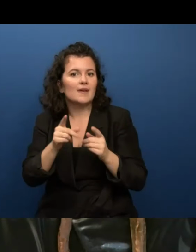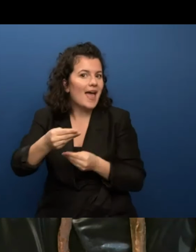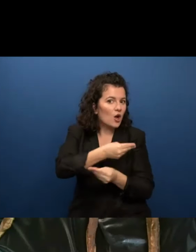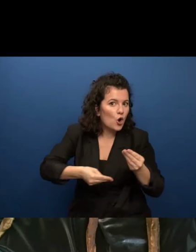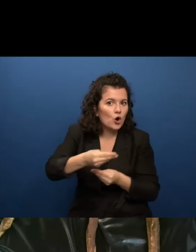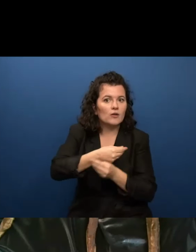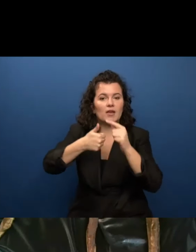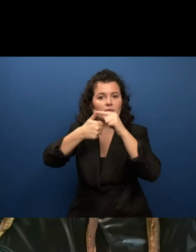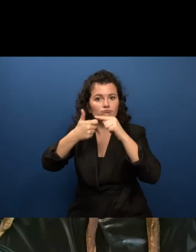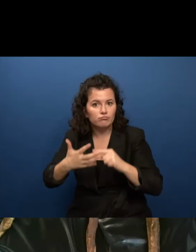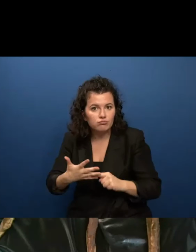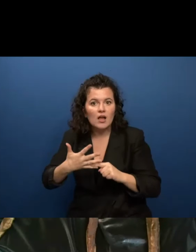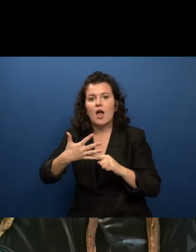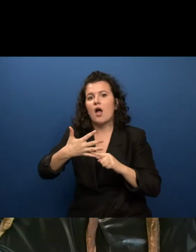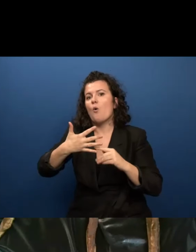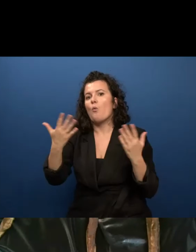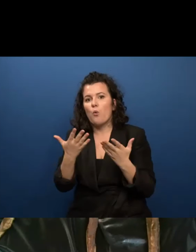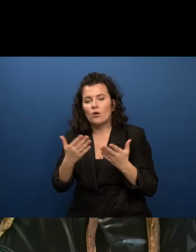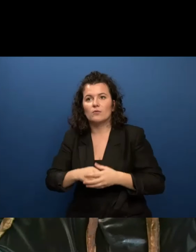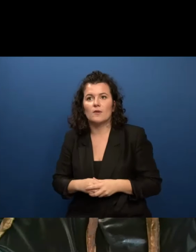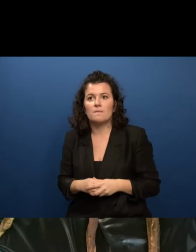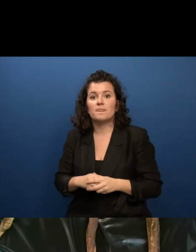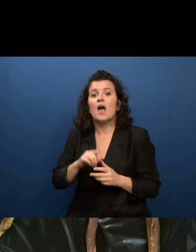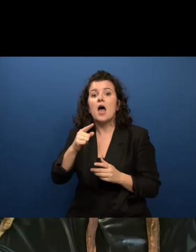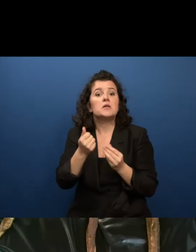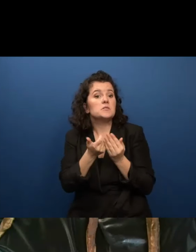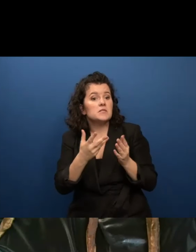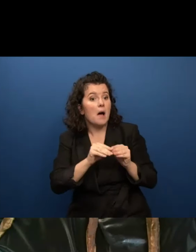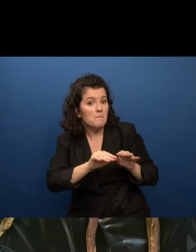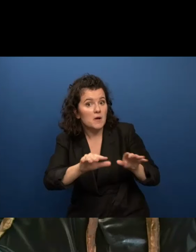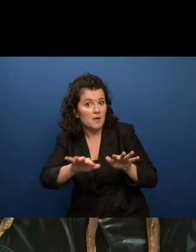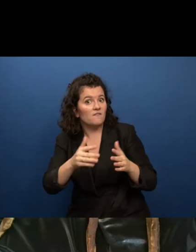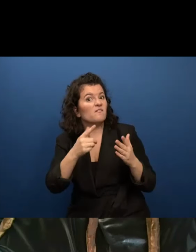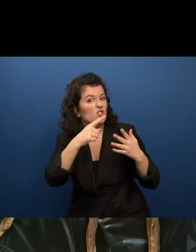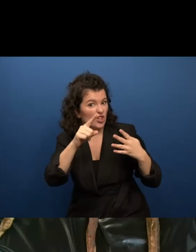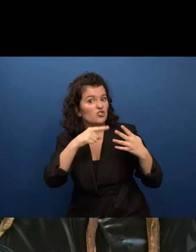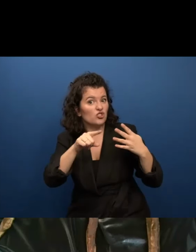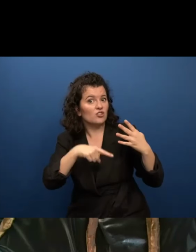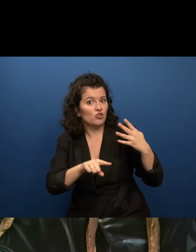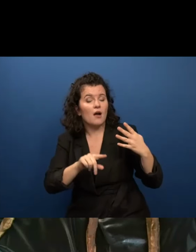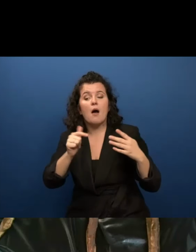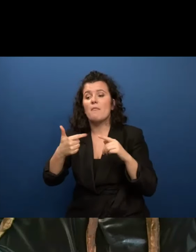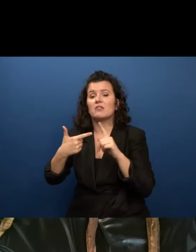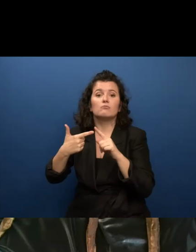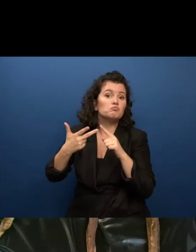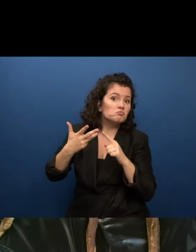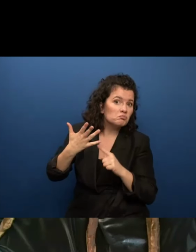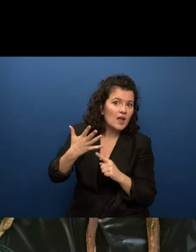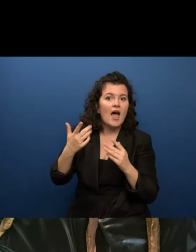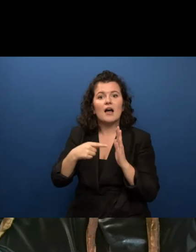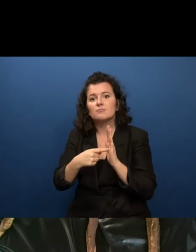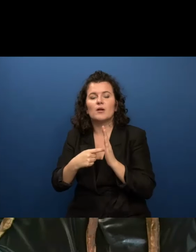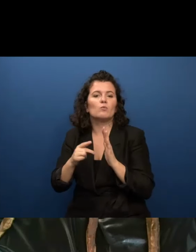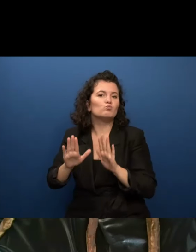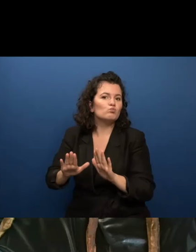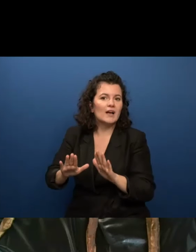from the lake. And others are yet to be implemented, like restitution and compensation for the loss we've suffered when